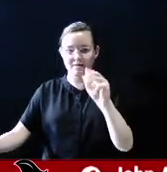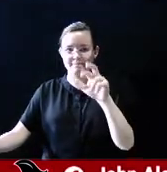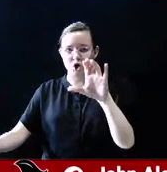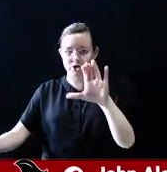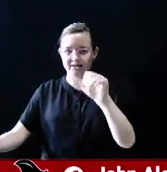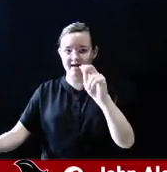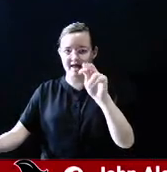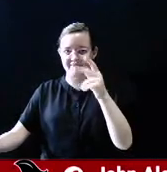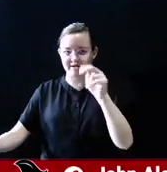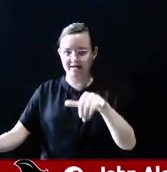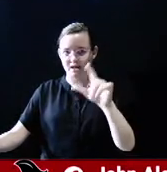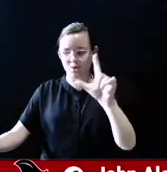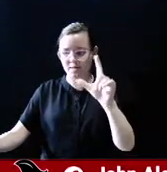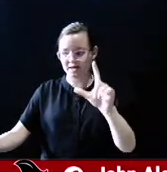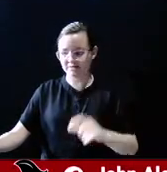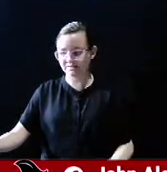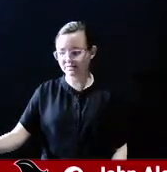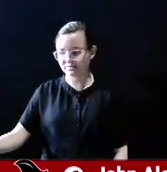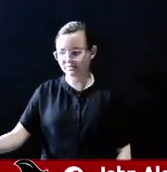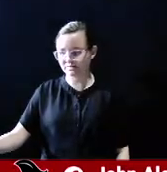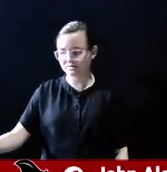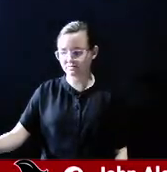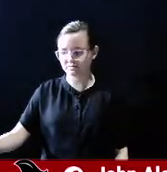Mark Anthony Lopez.